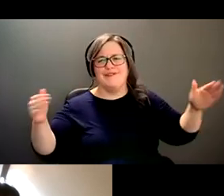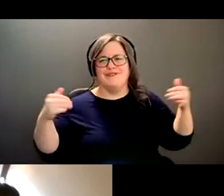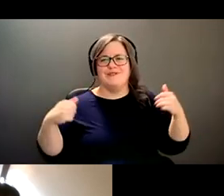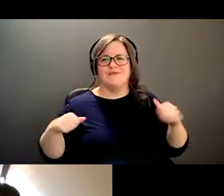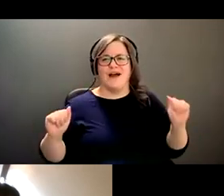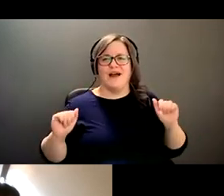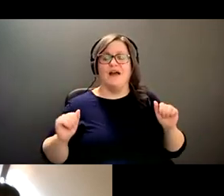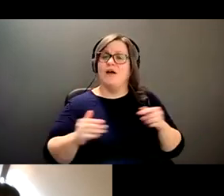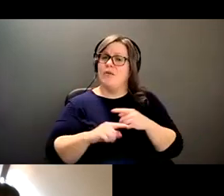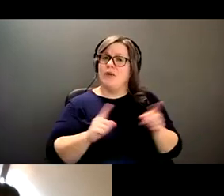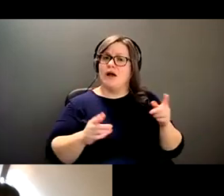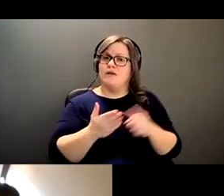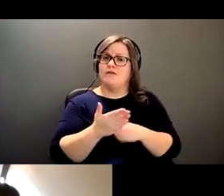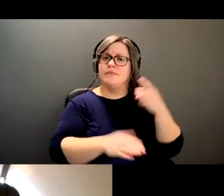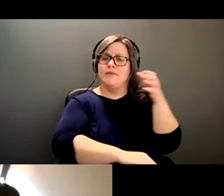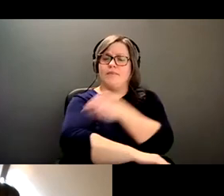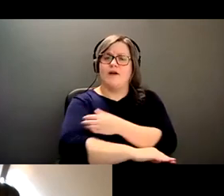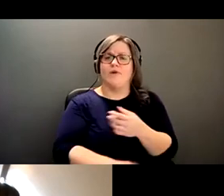one work in a room isn't enough,